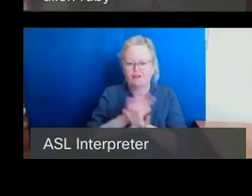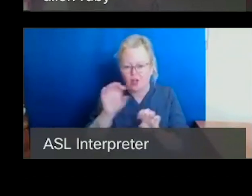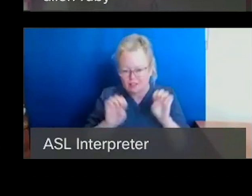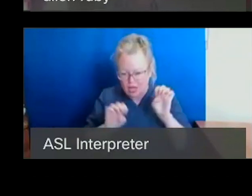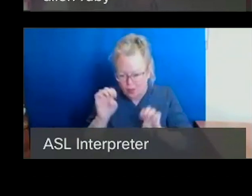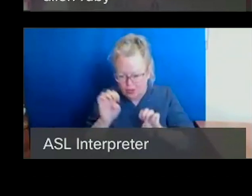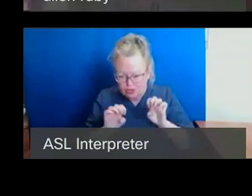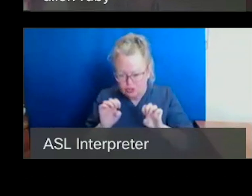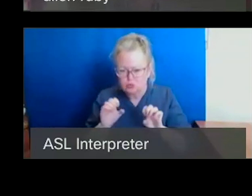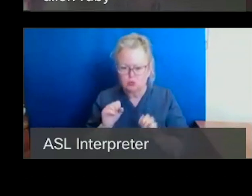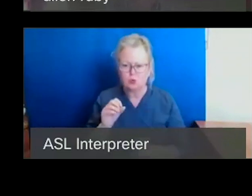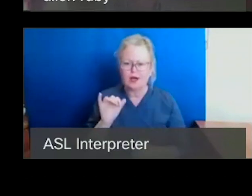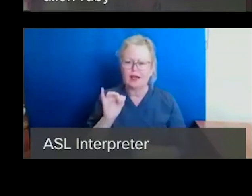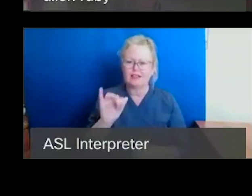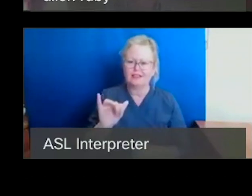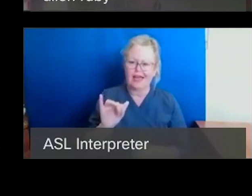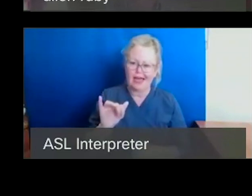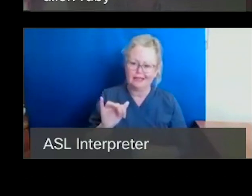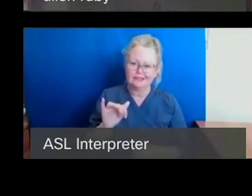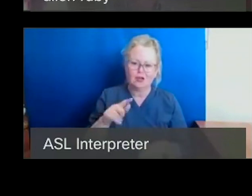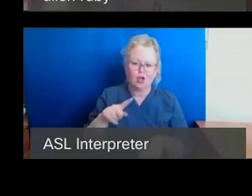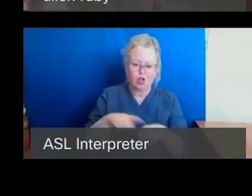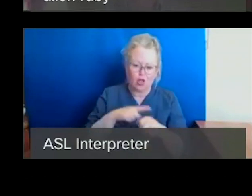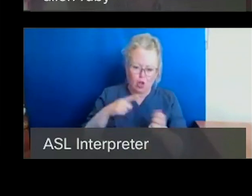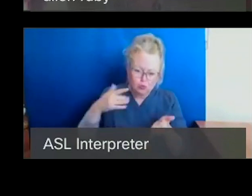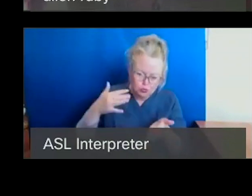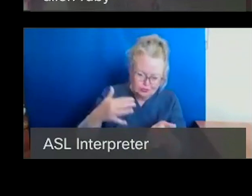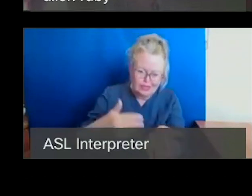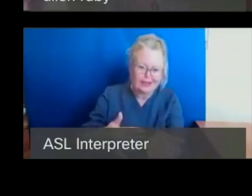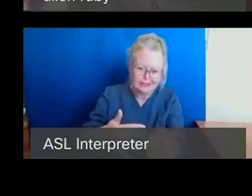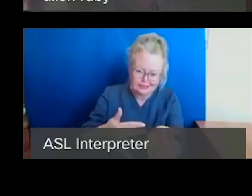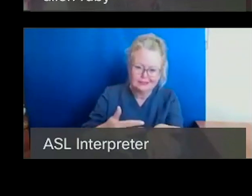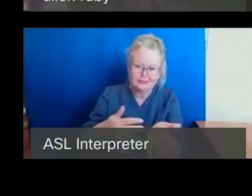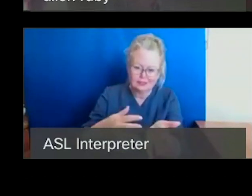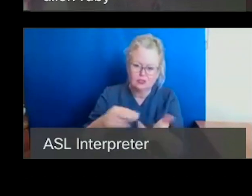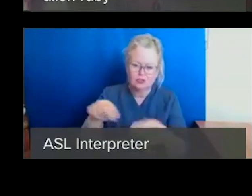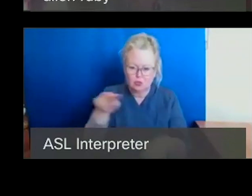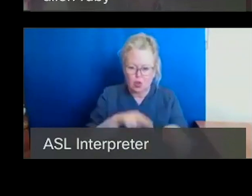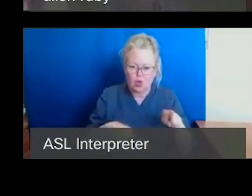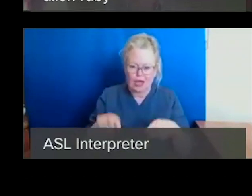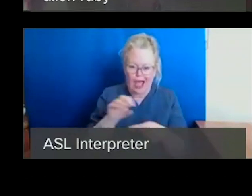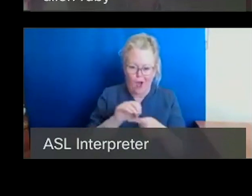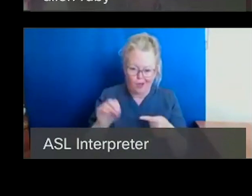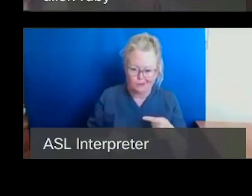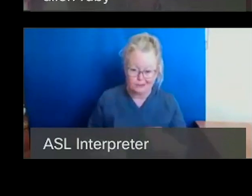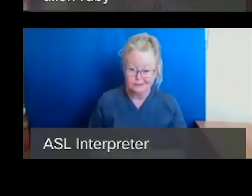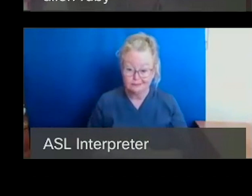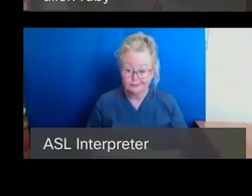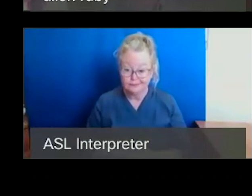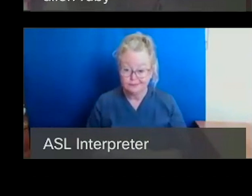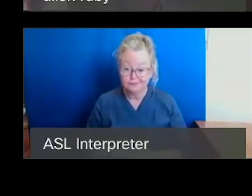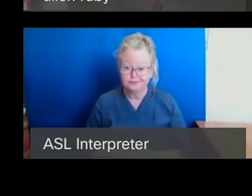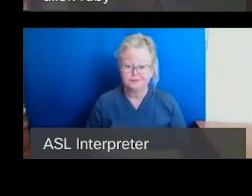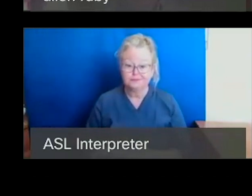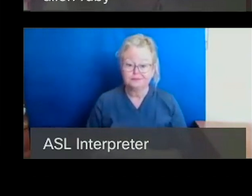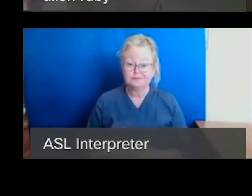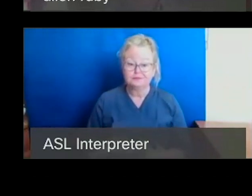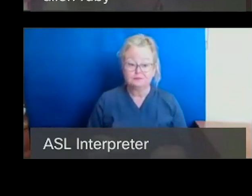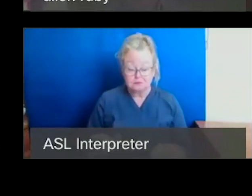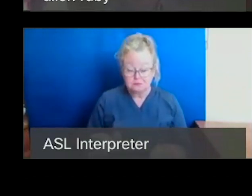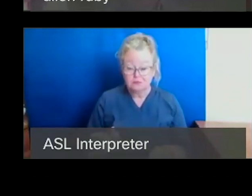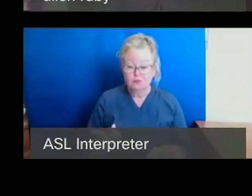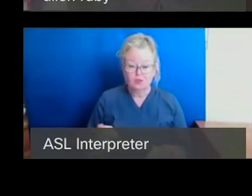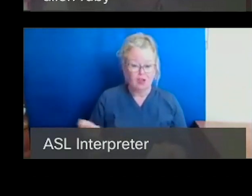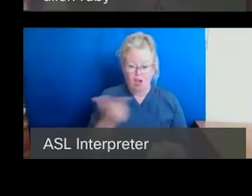use state longitudinal data to look at student outcomes. Any organization